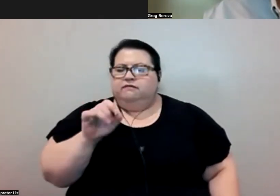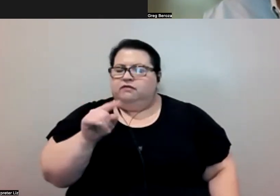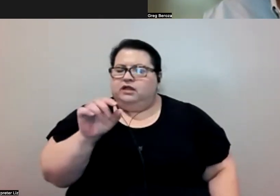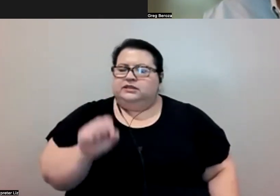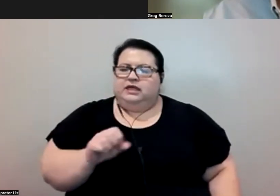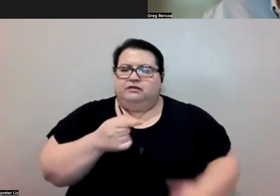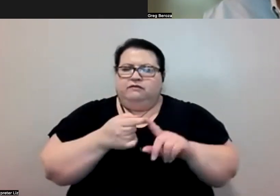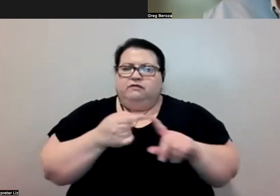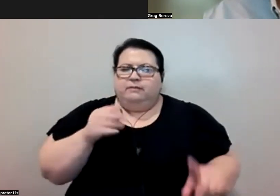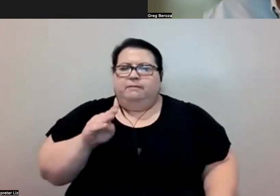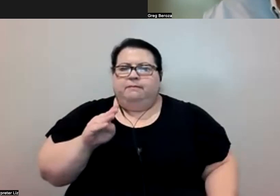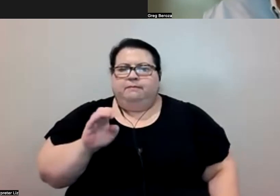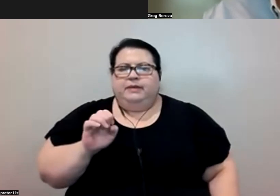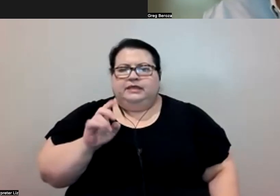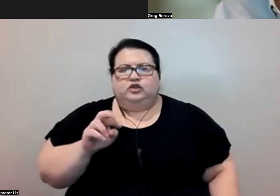Bessemer Mine Road.